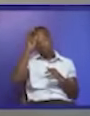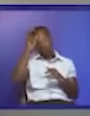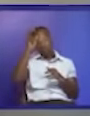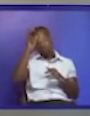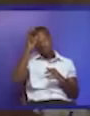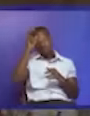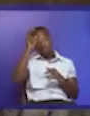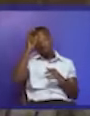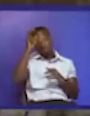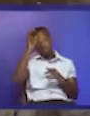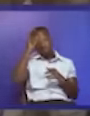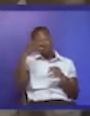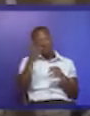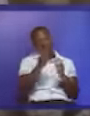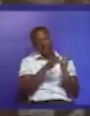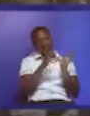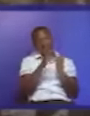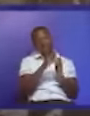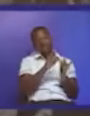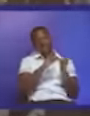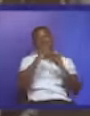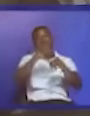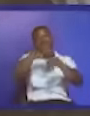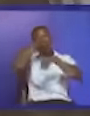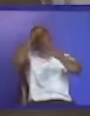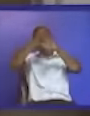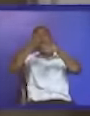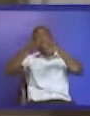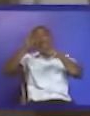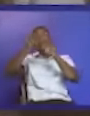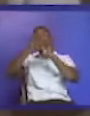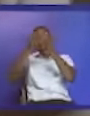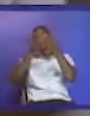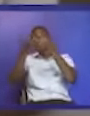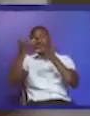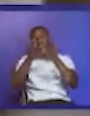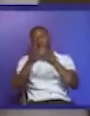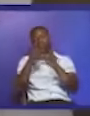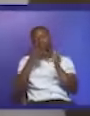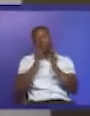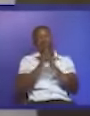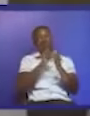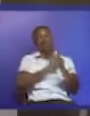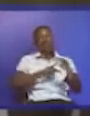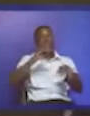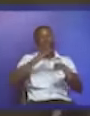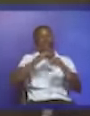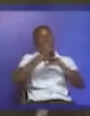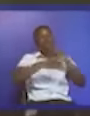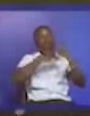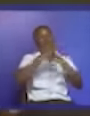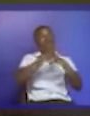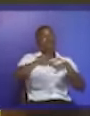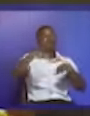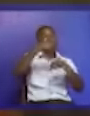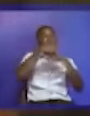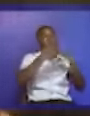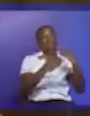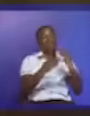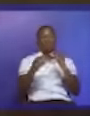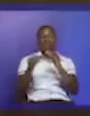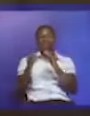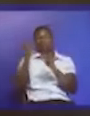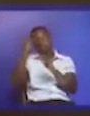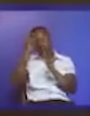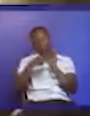mountain and began the negotiations there. He says, all the kingdoms of this world and their glories, he showed him. He said,